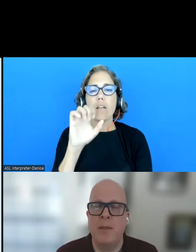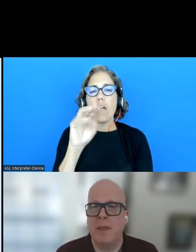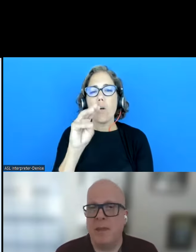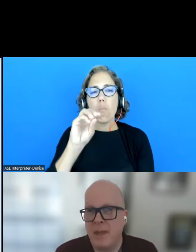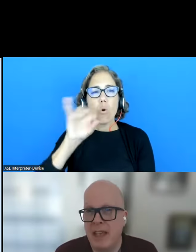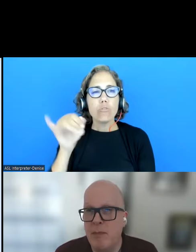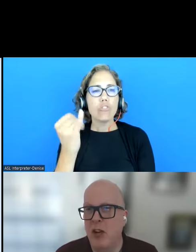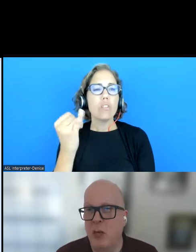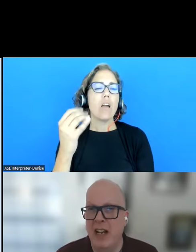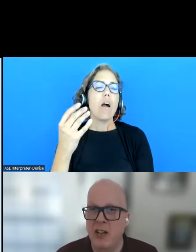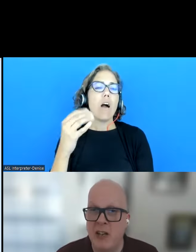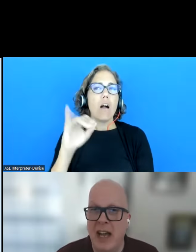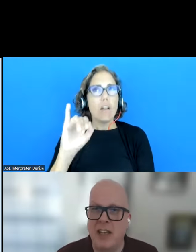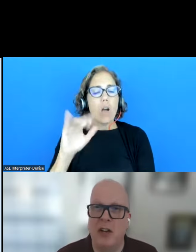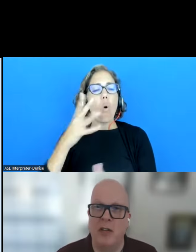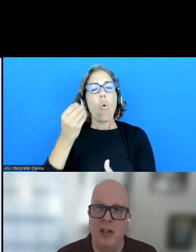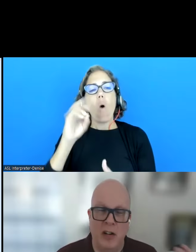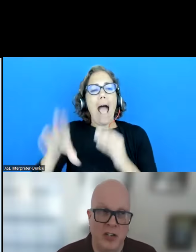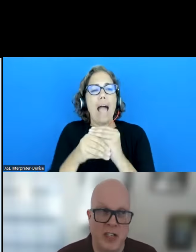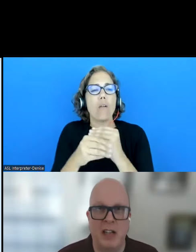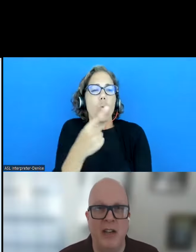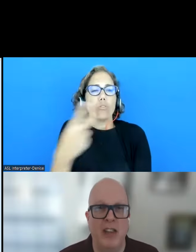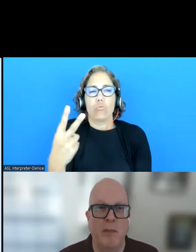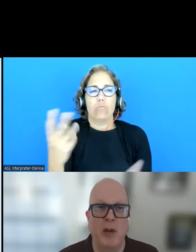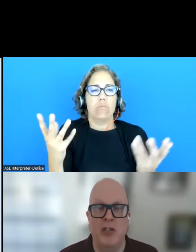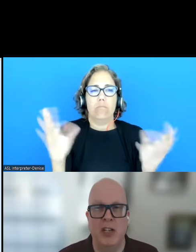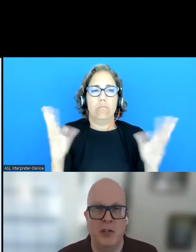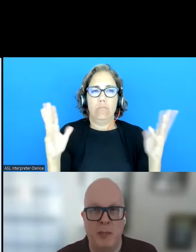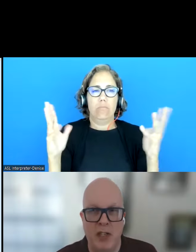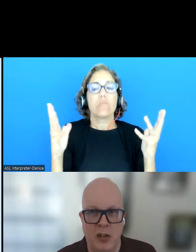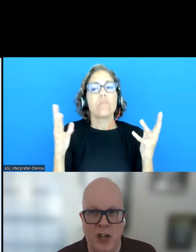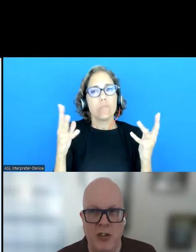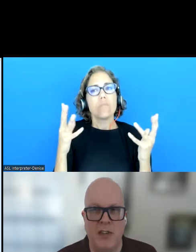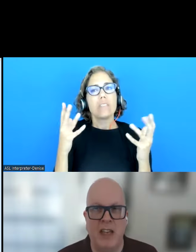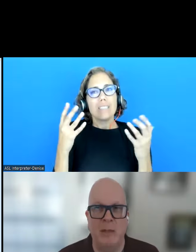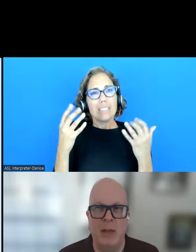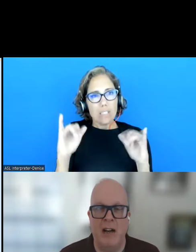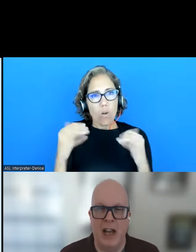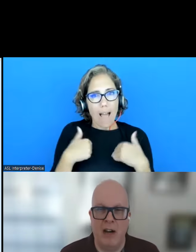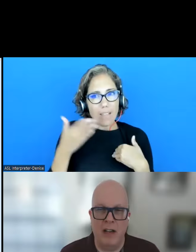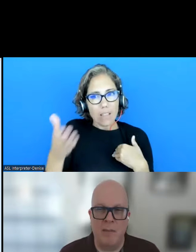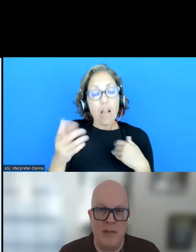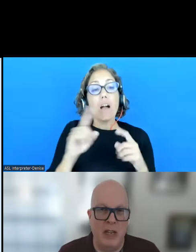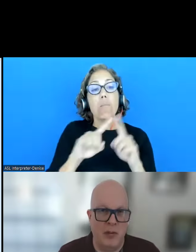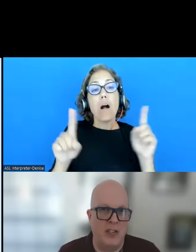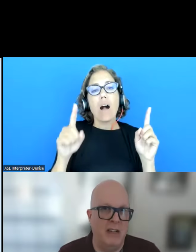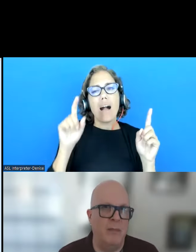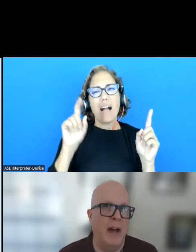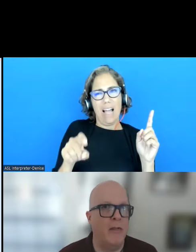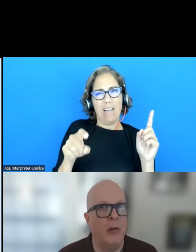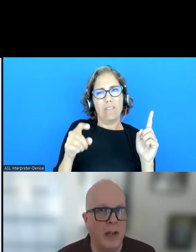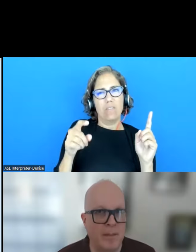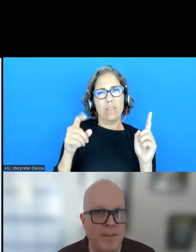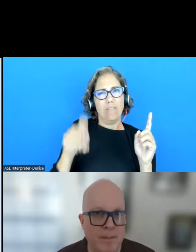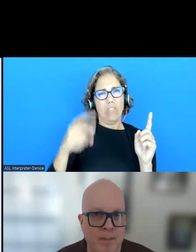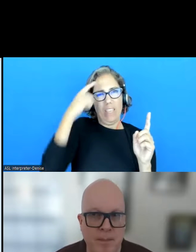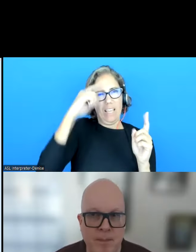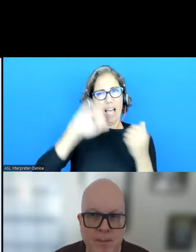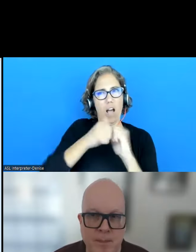most, can be a way to do that. So, you're still having the emoji use, but you're also thinking about how it might be perceived by